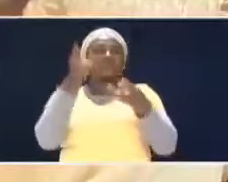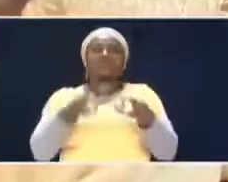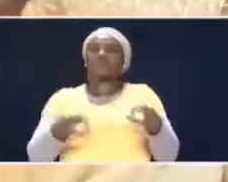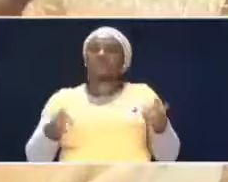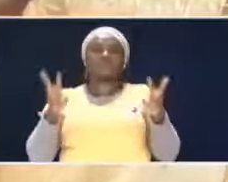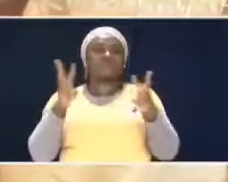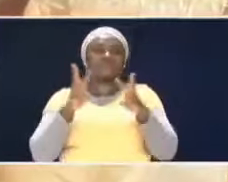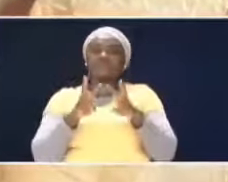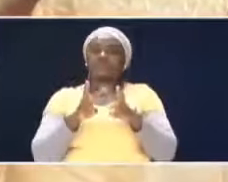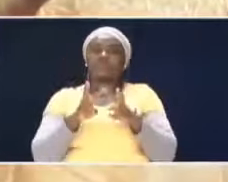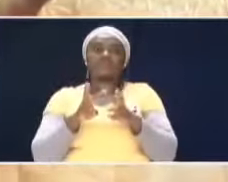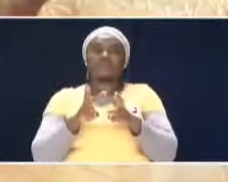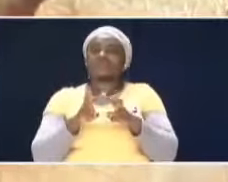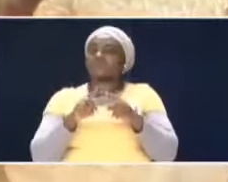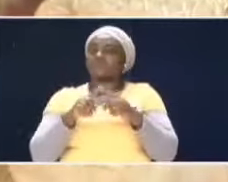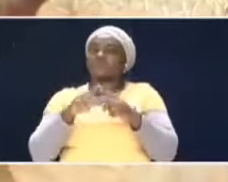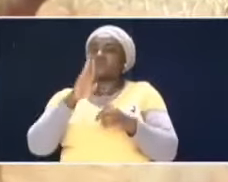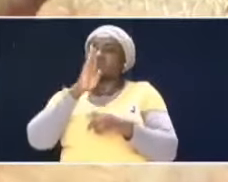You are worthy